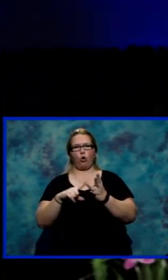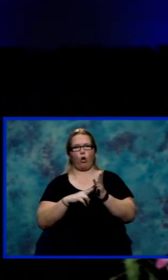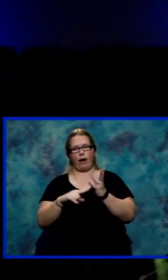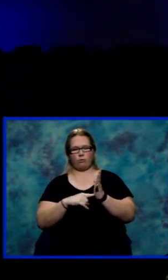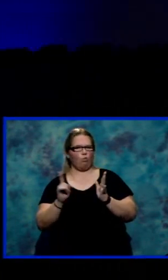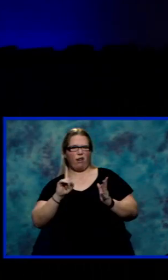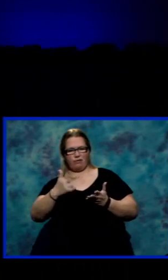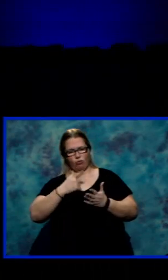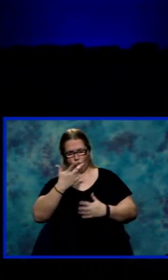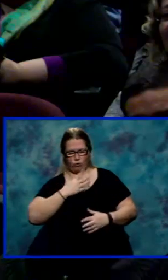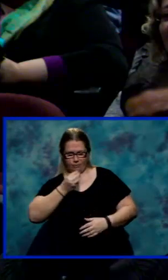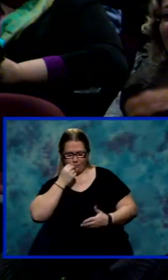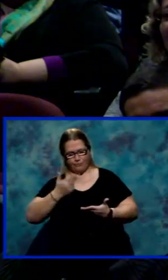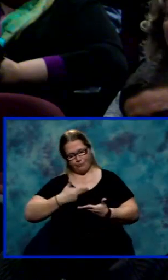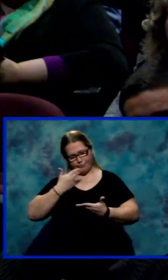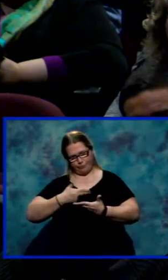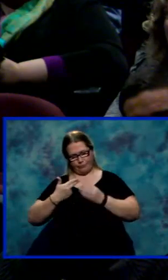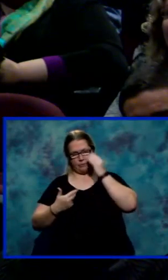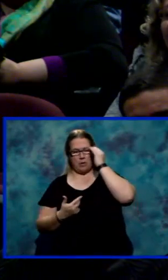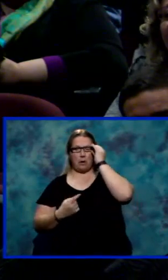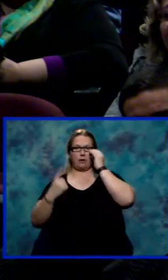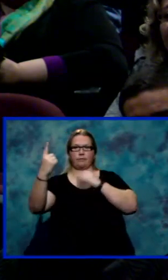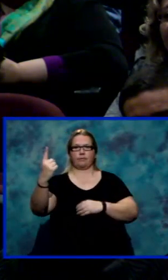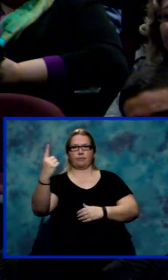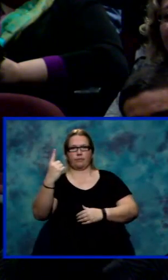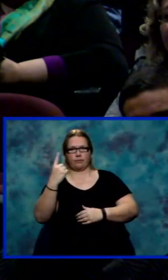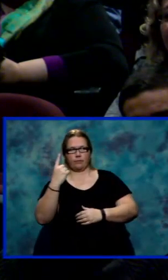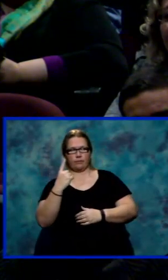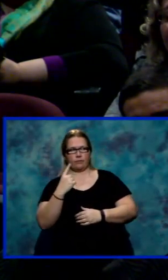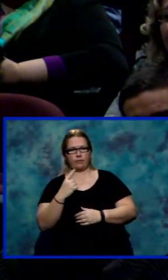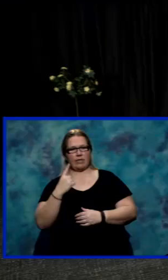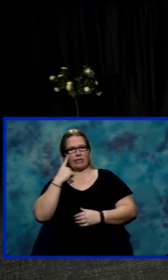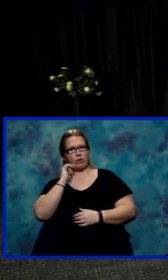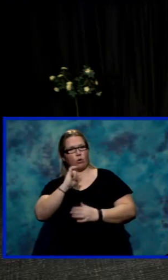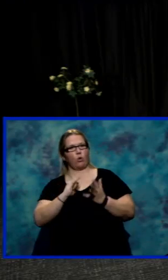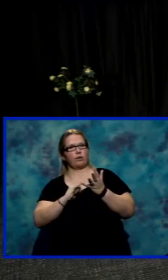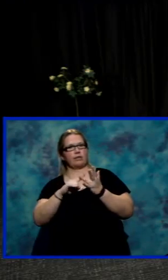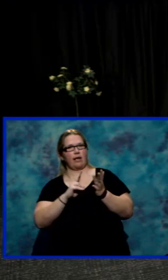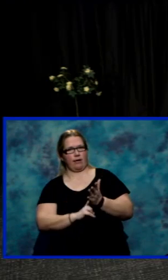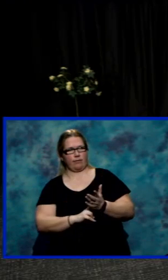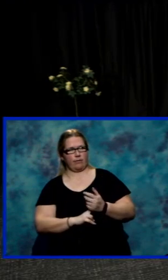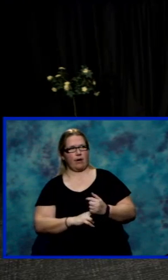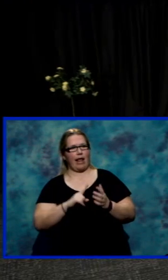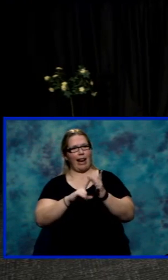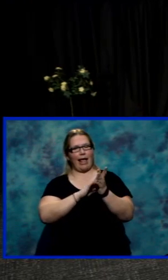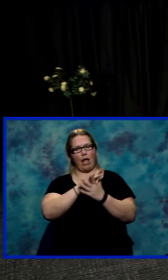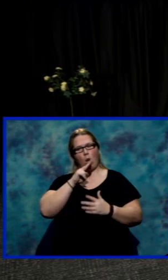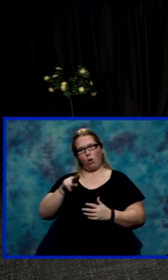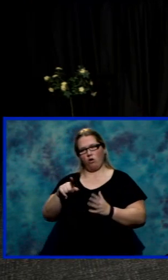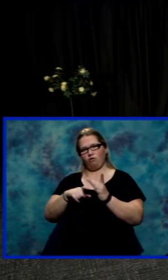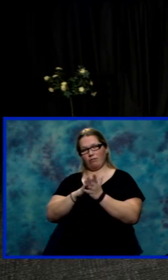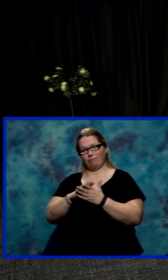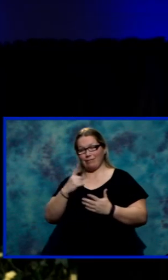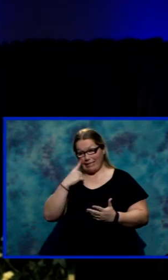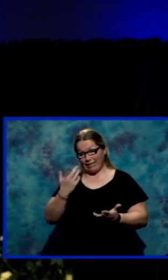one you please. And in comes see a son. And Leah looks at Rachel and says,